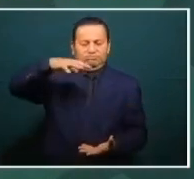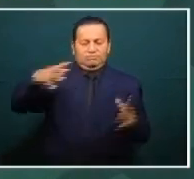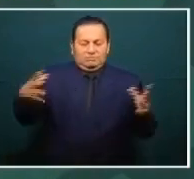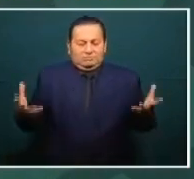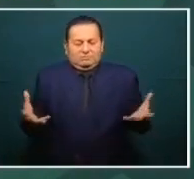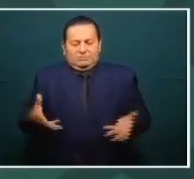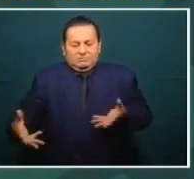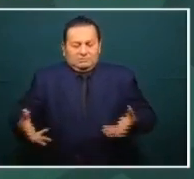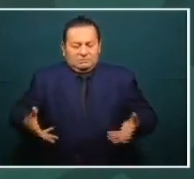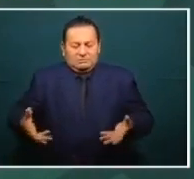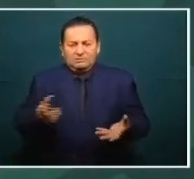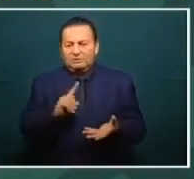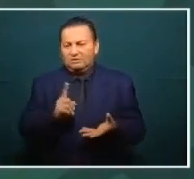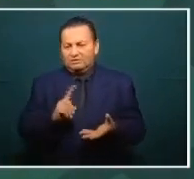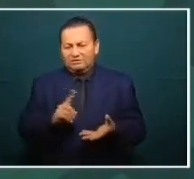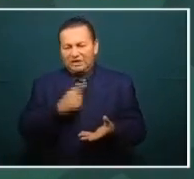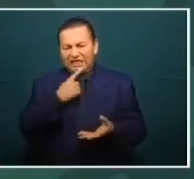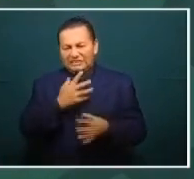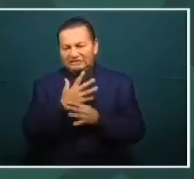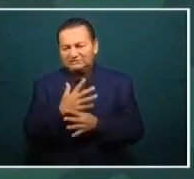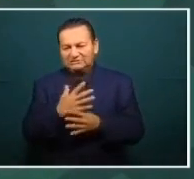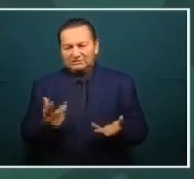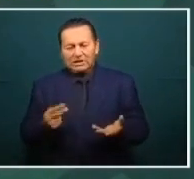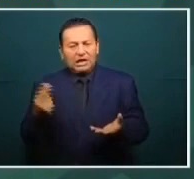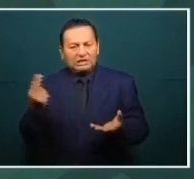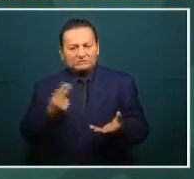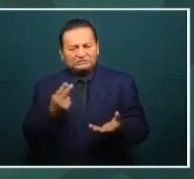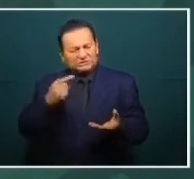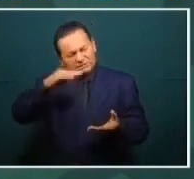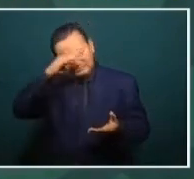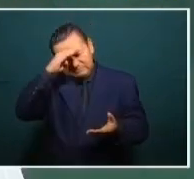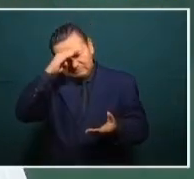put all our eggs in one basket.